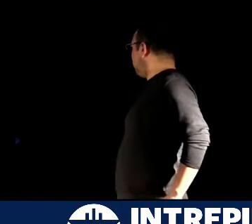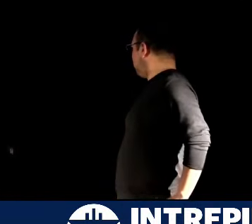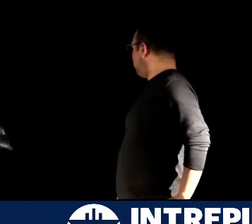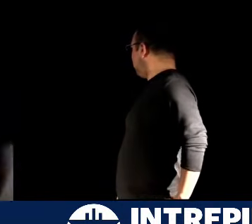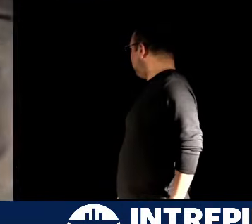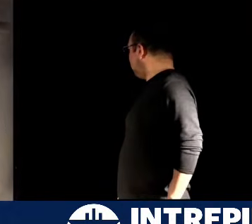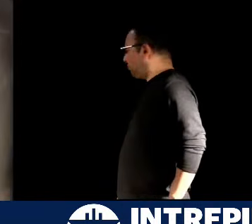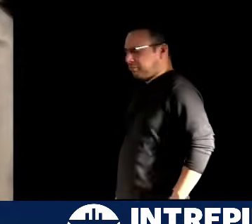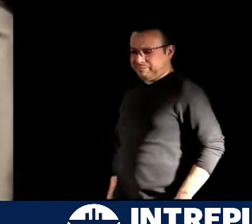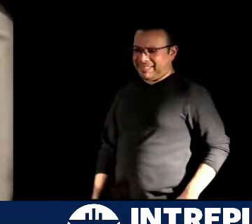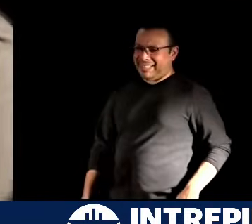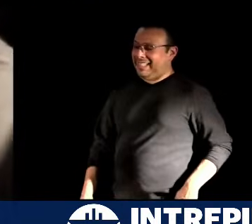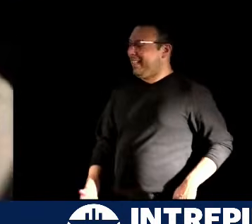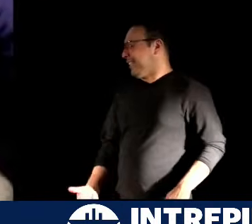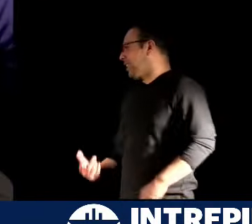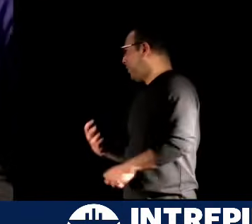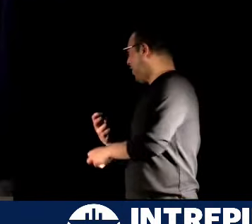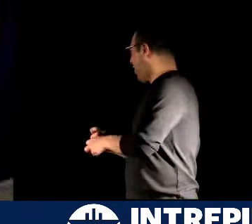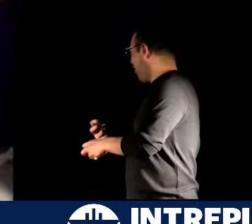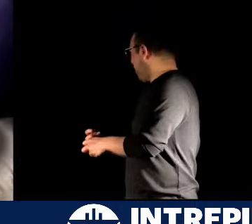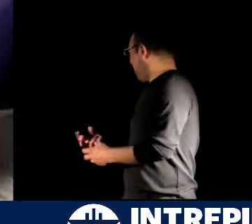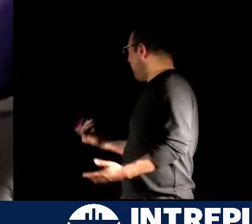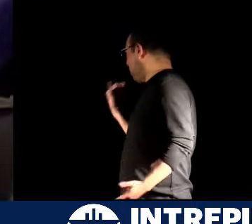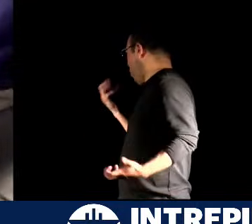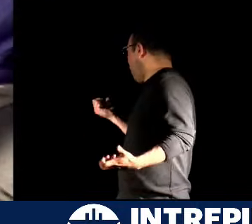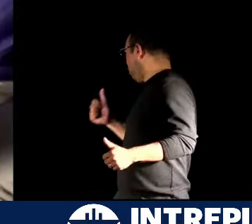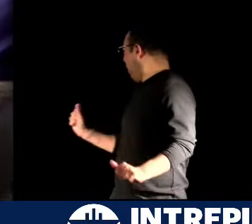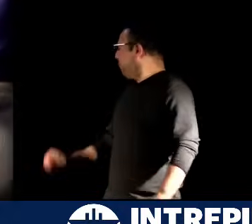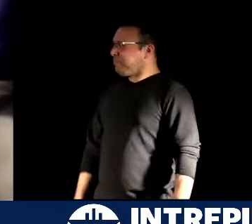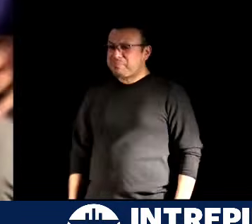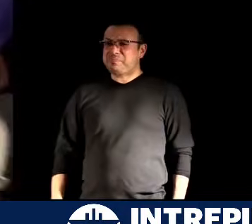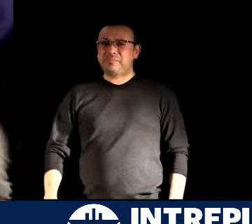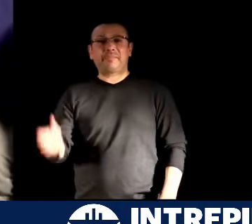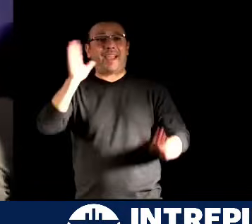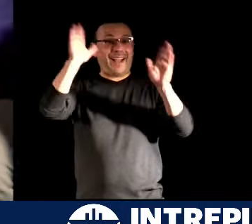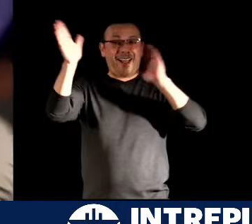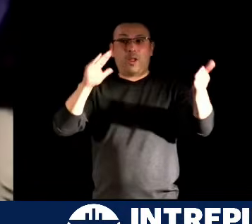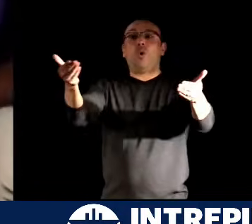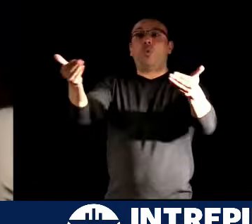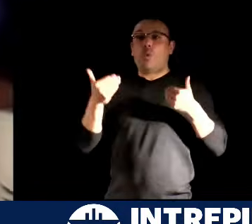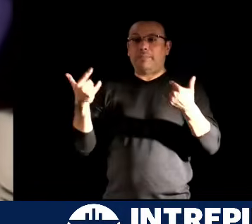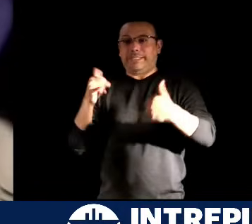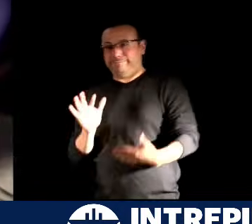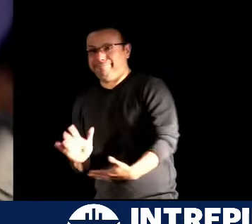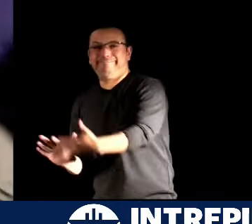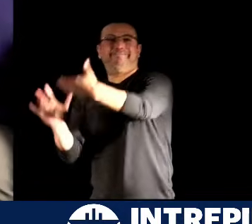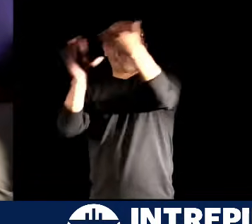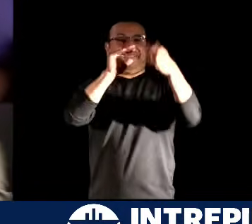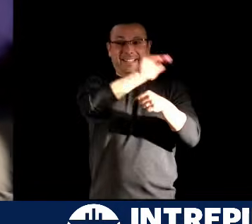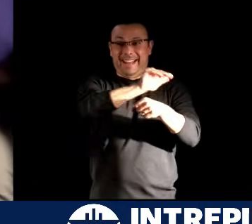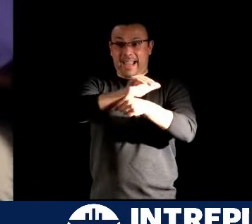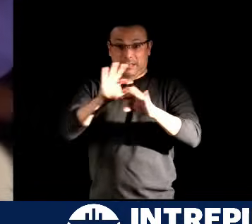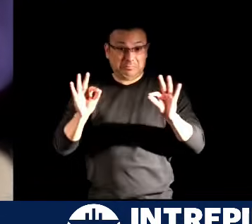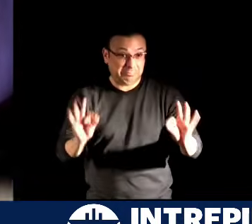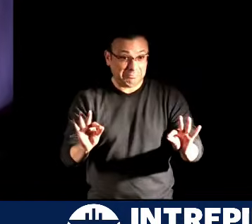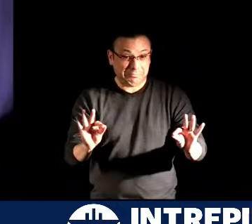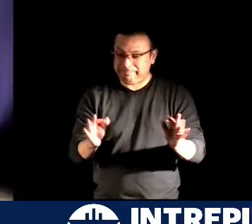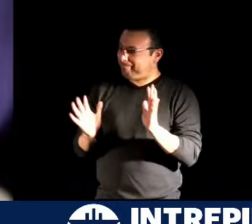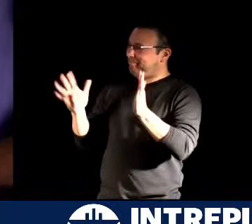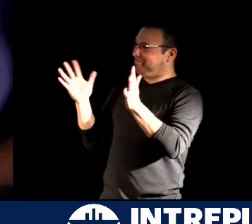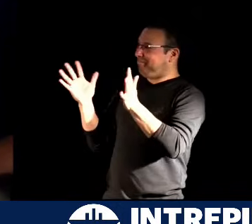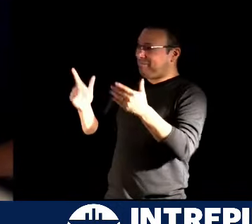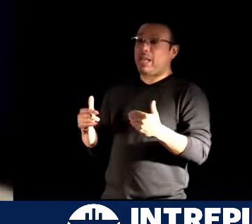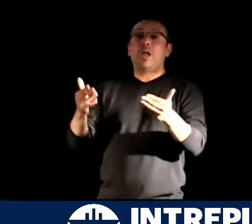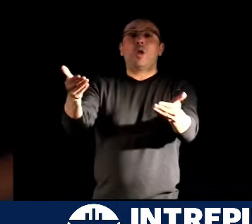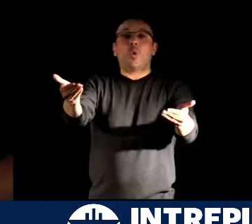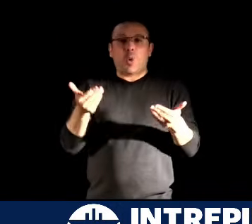Welcome, everyone, and hello. Welcome to our astronomy night. How's everyone doing out there? Yeah, all right. And welcome to everyone